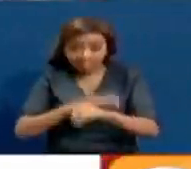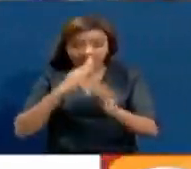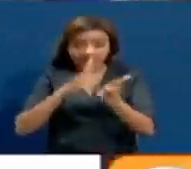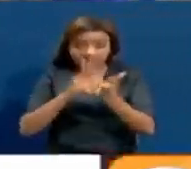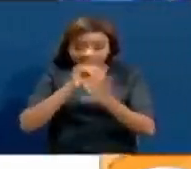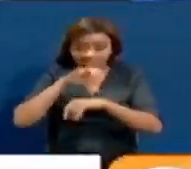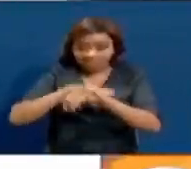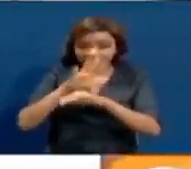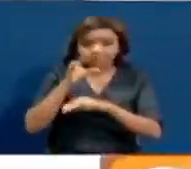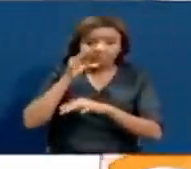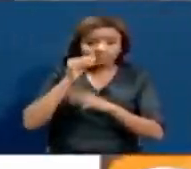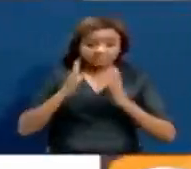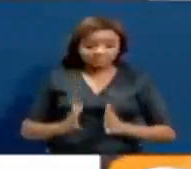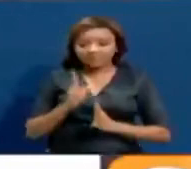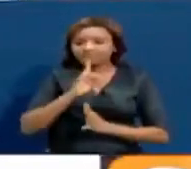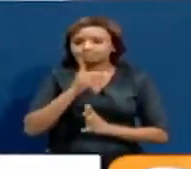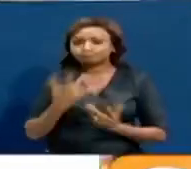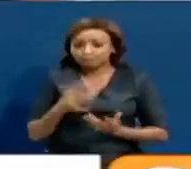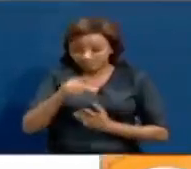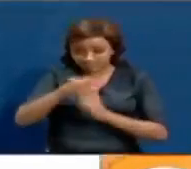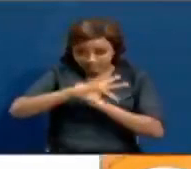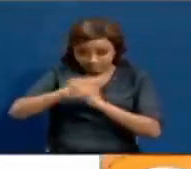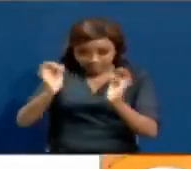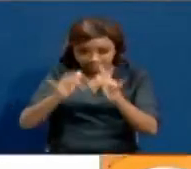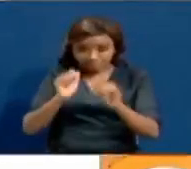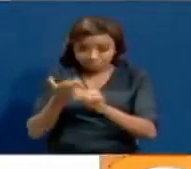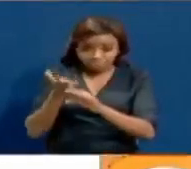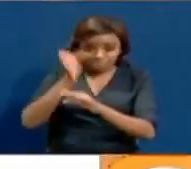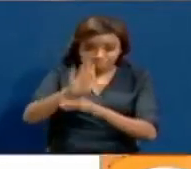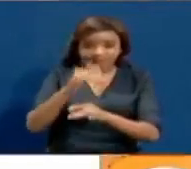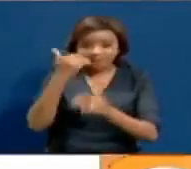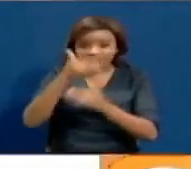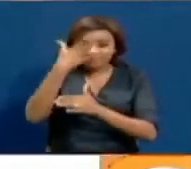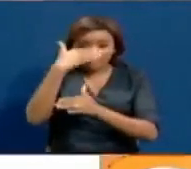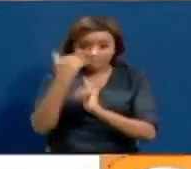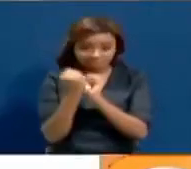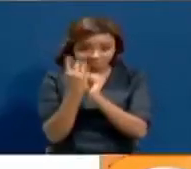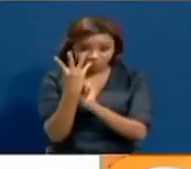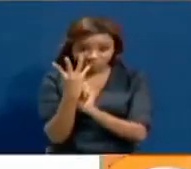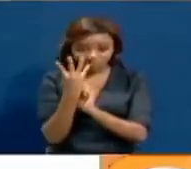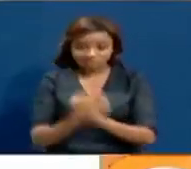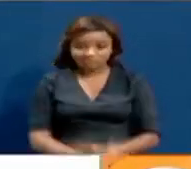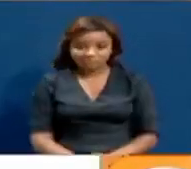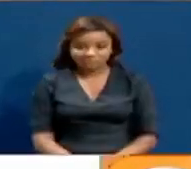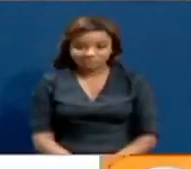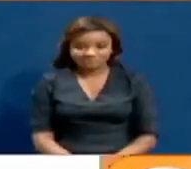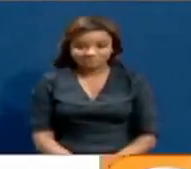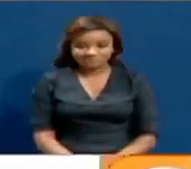letter issued by the speaker, the county assembly will resume its sittings in the next 14 days. Raquel Mugai, Citizen TV.